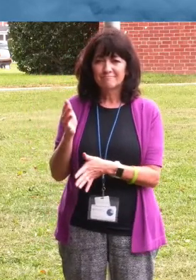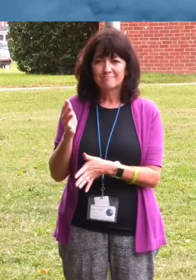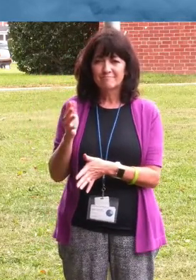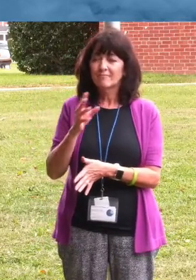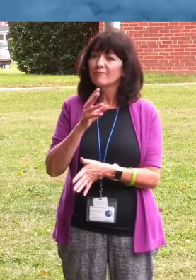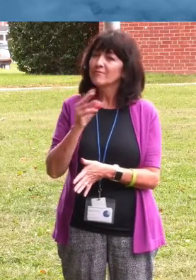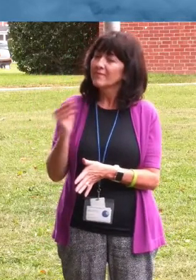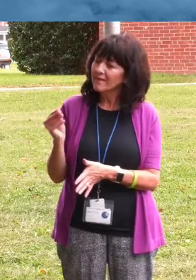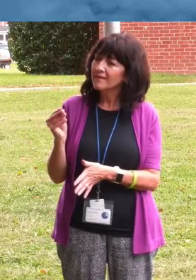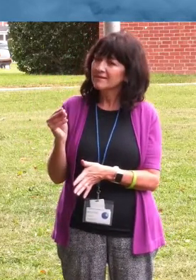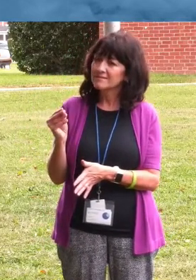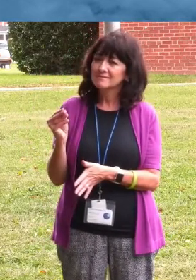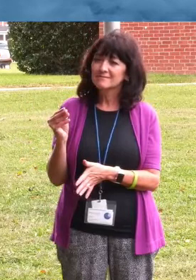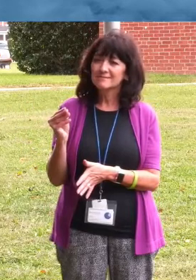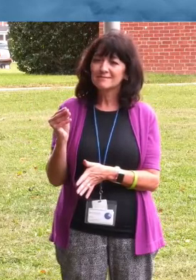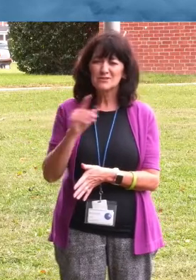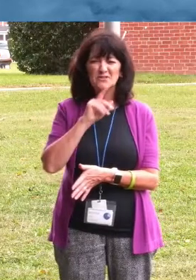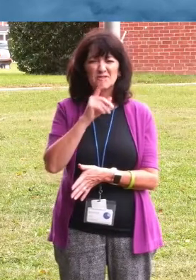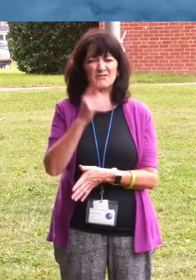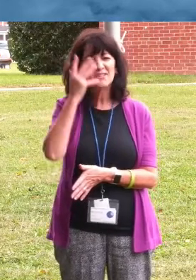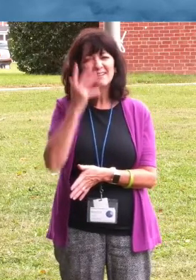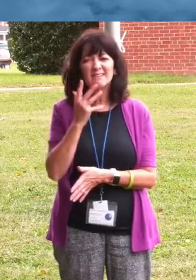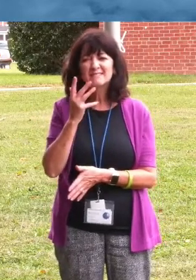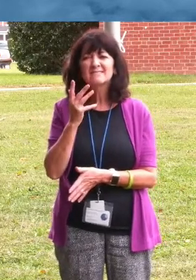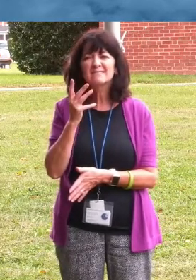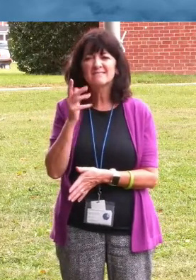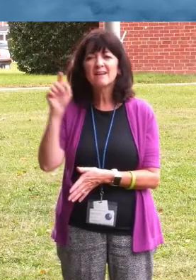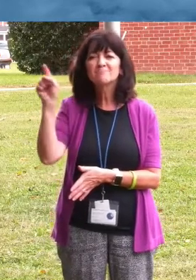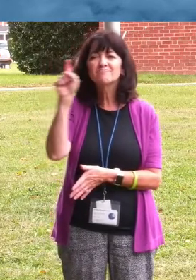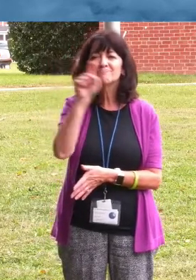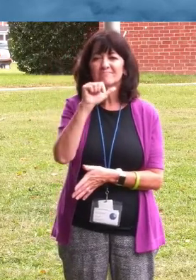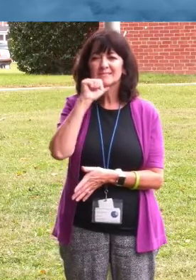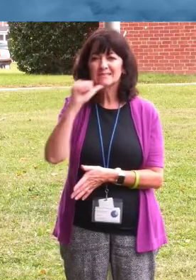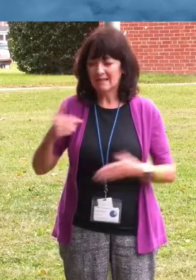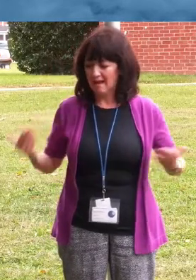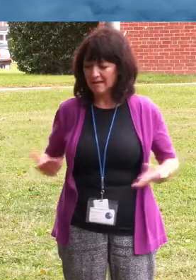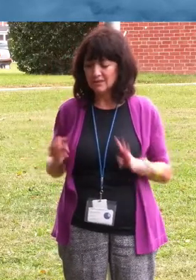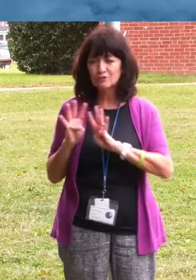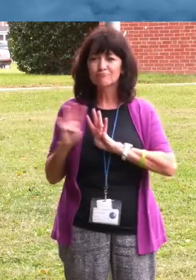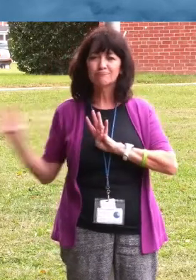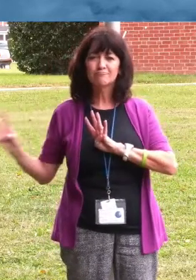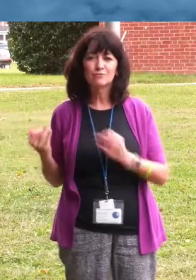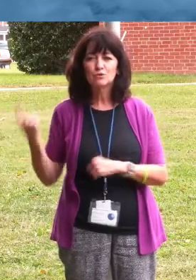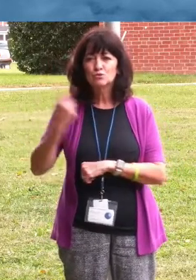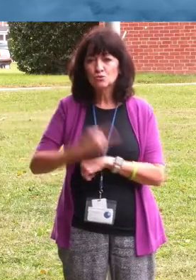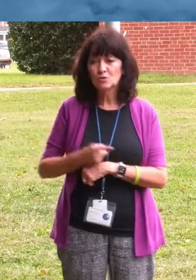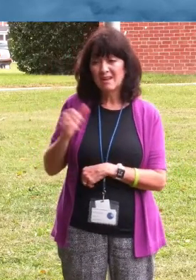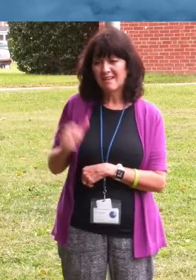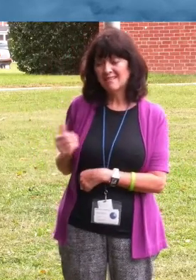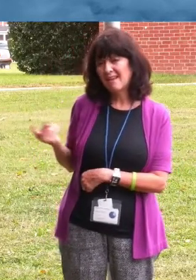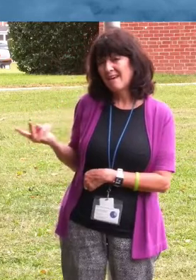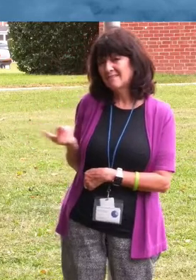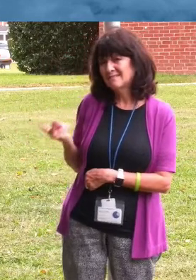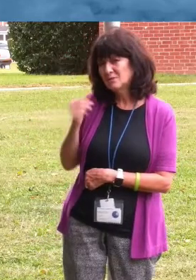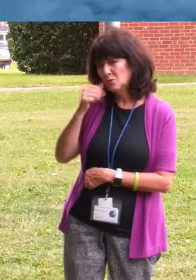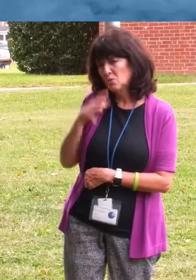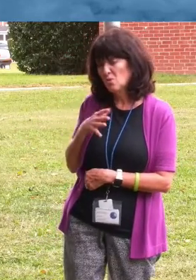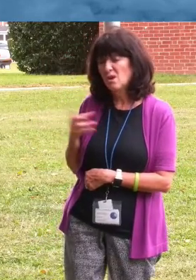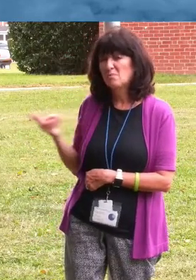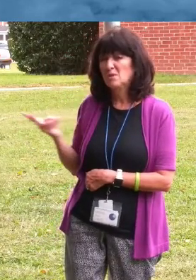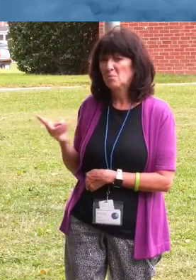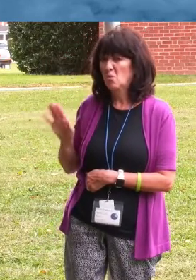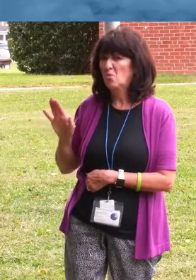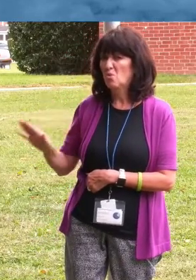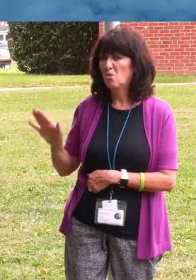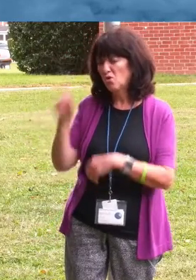And it's a shame that they're not up here today, because it really was these two women who had the foresight to bring stakeholders together